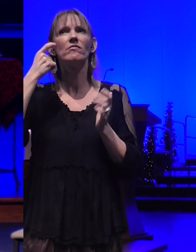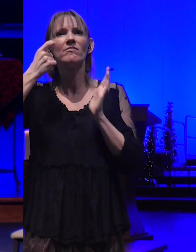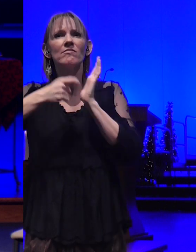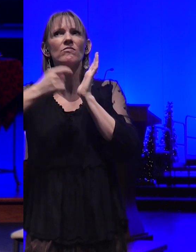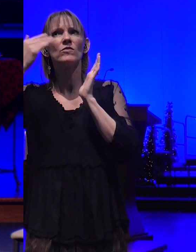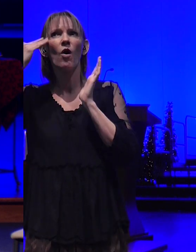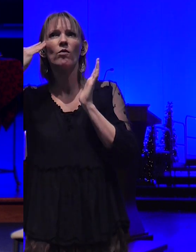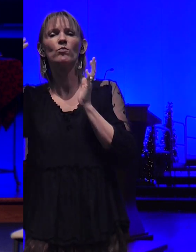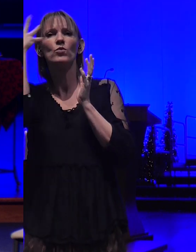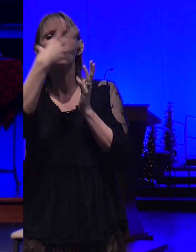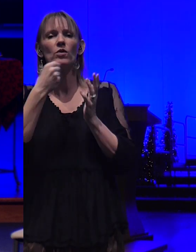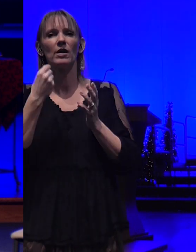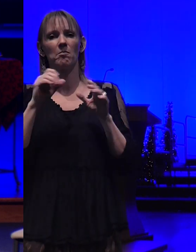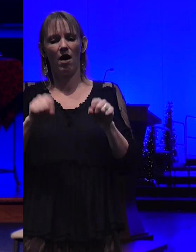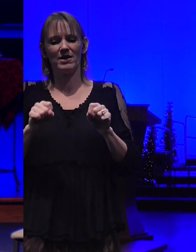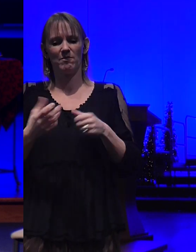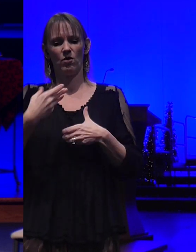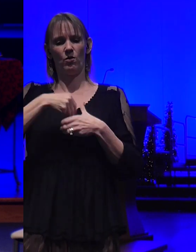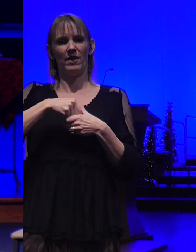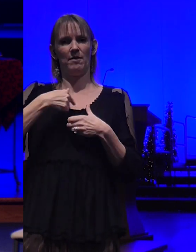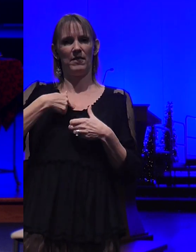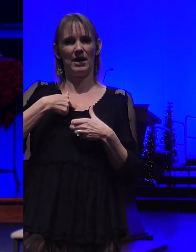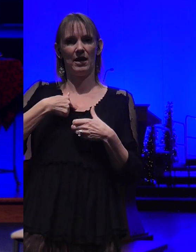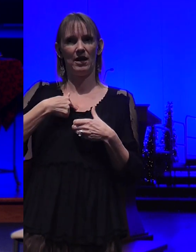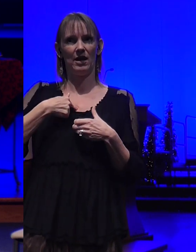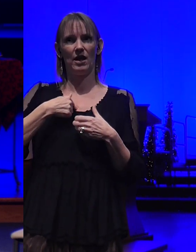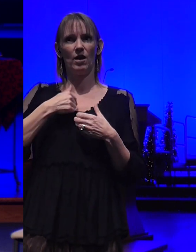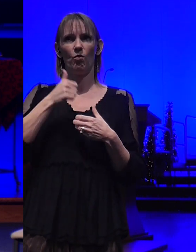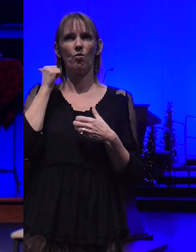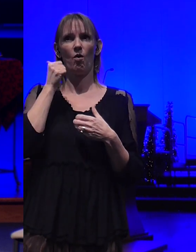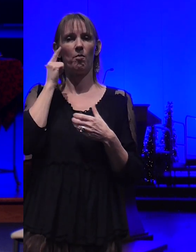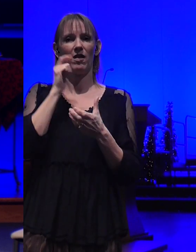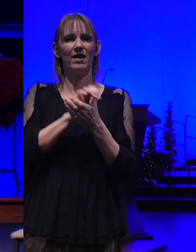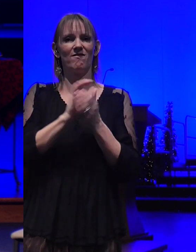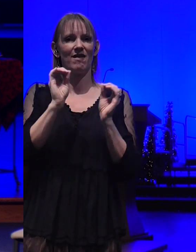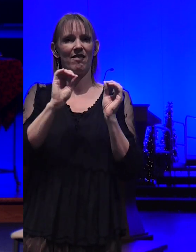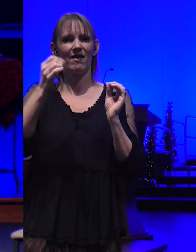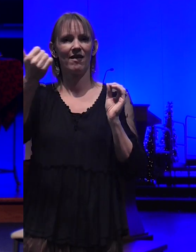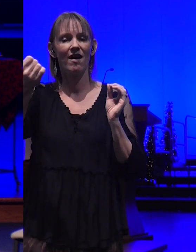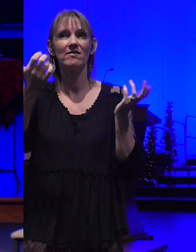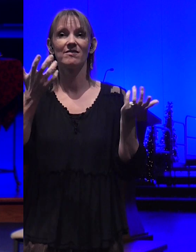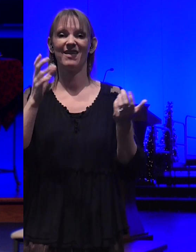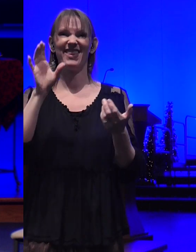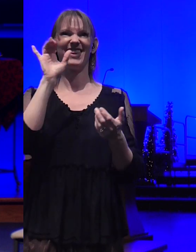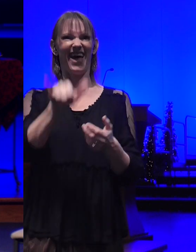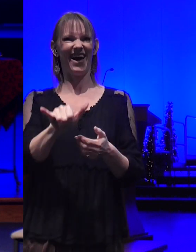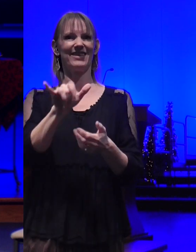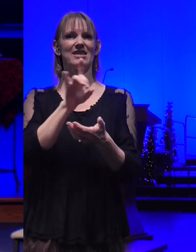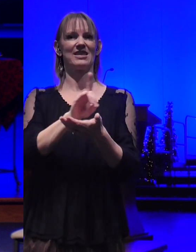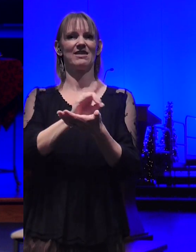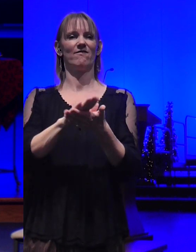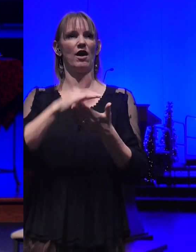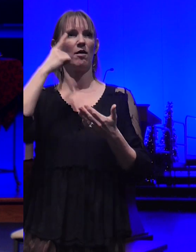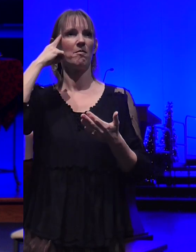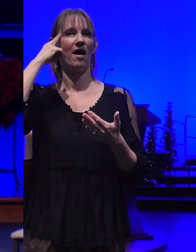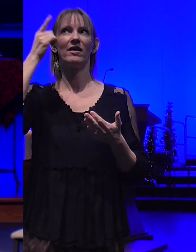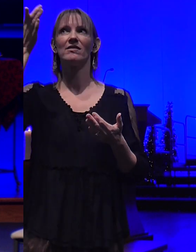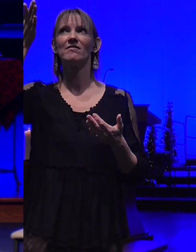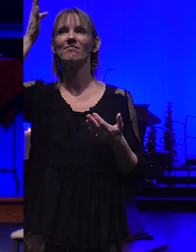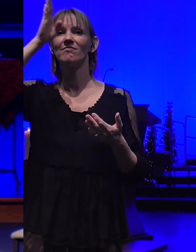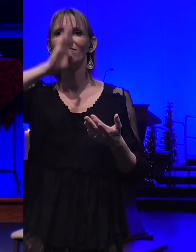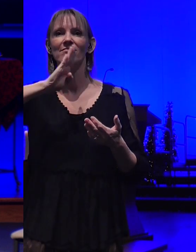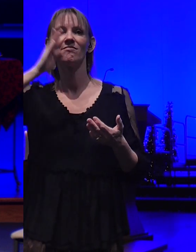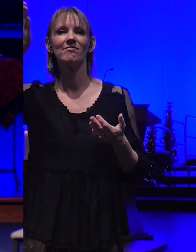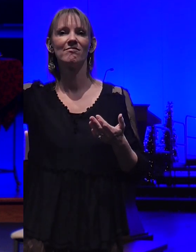me and refuses to believe otherwise. For such is the divine mind. It doesn't think